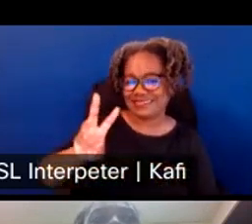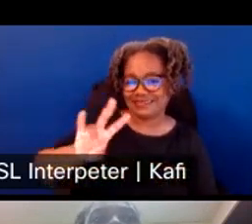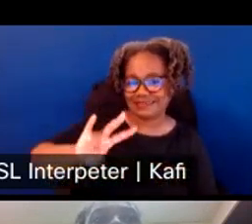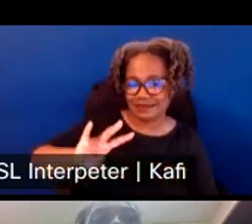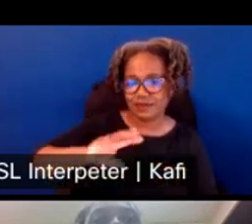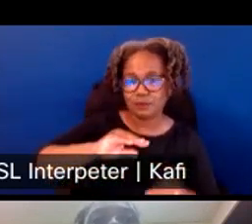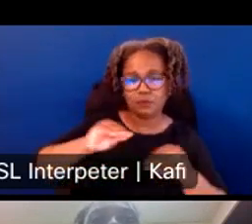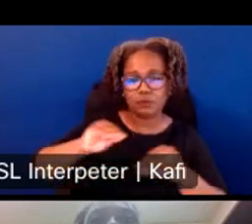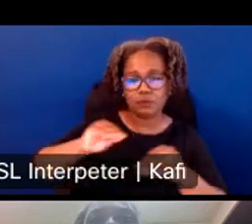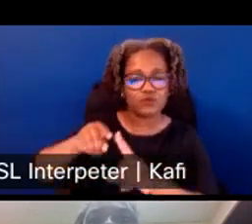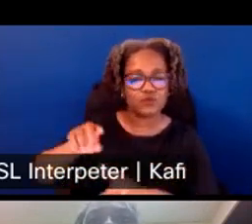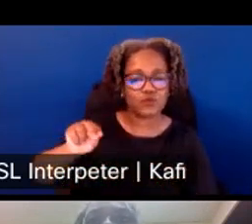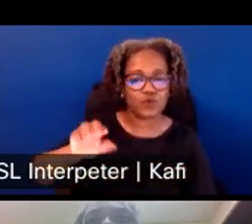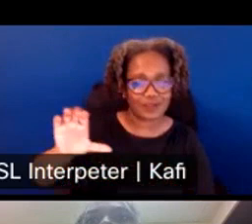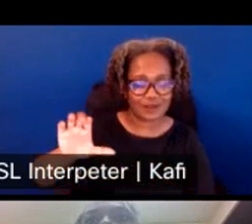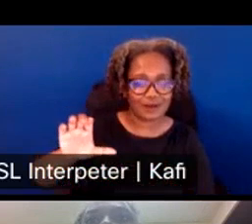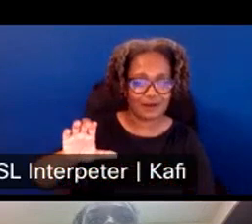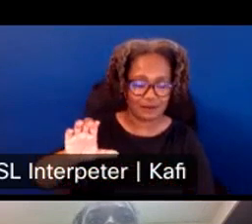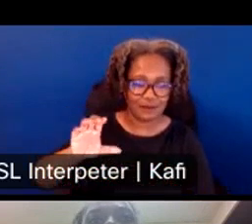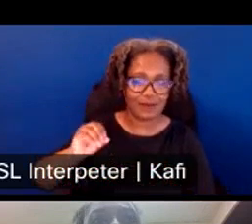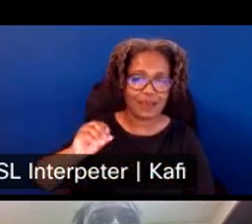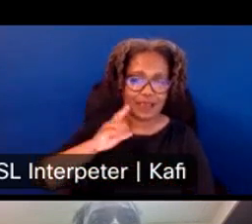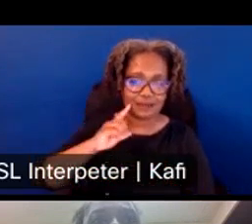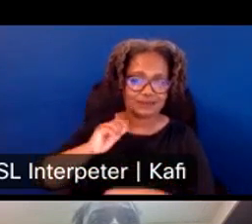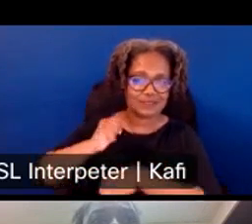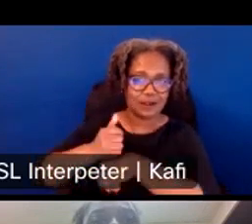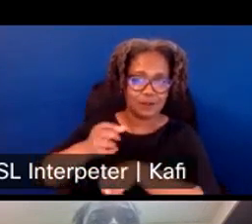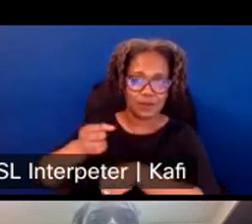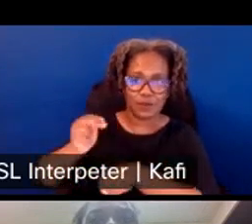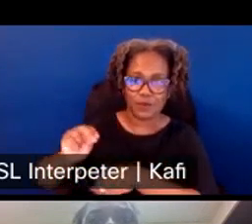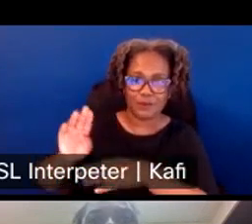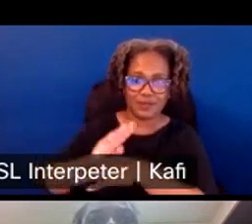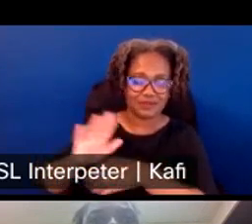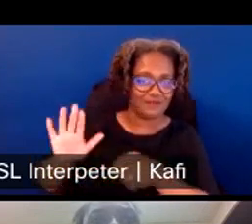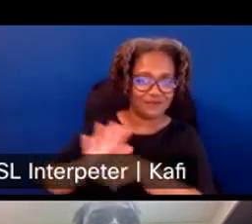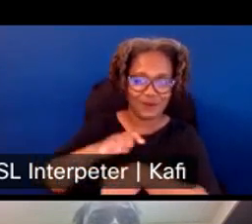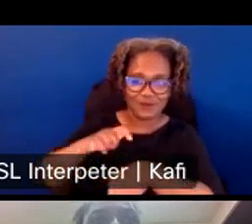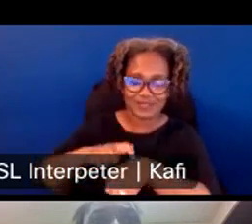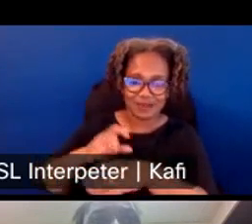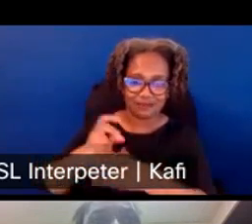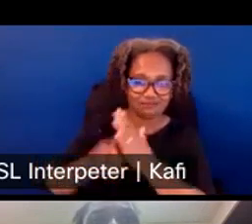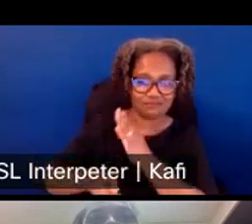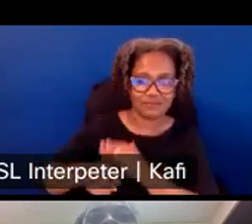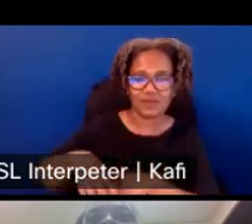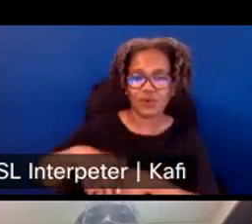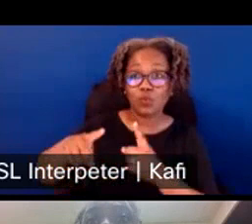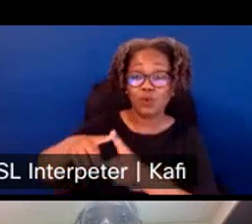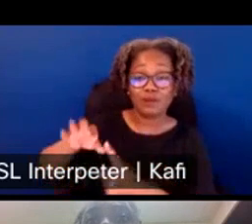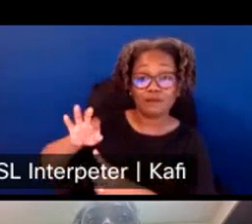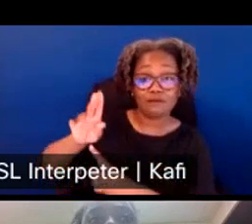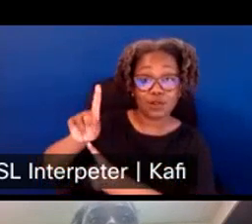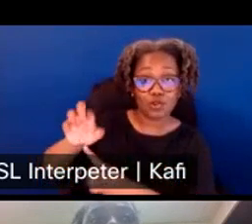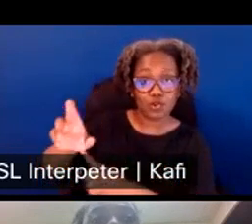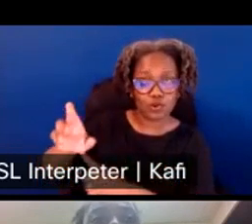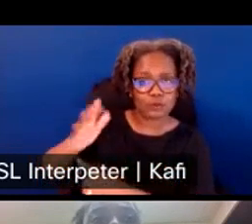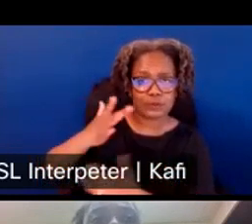Products distributorship. And later, when Fuller Products Company experienced problems providing enough products to them, the Dudleys